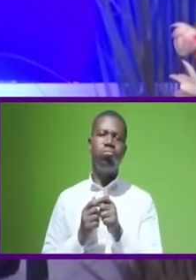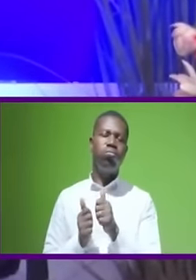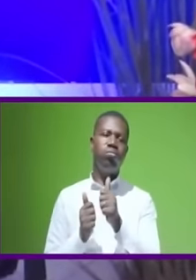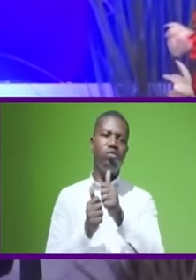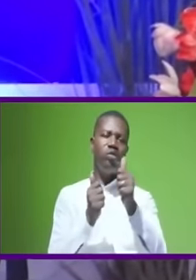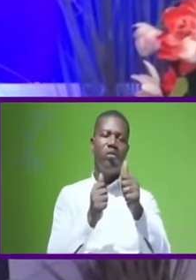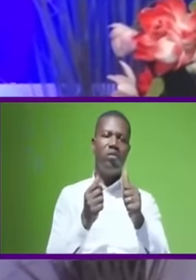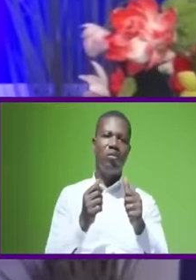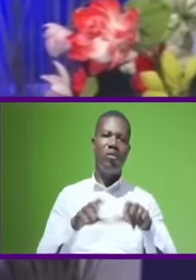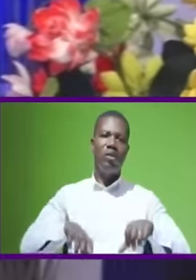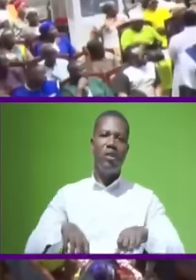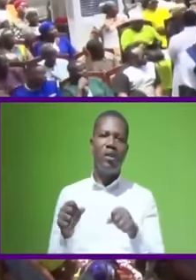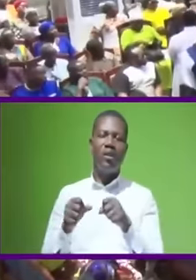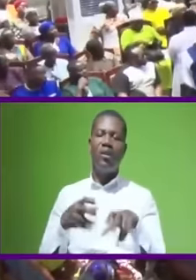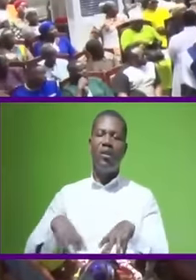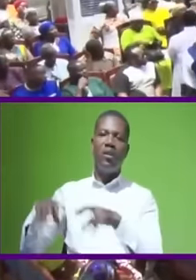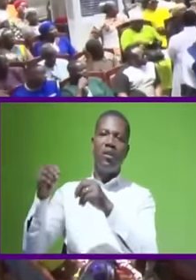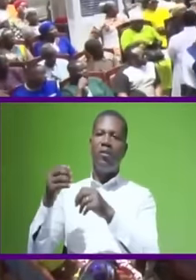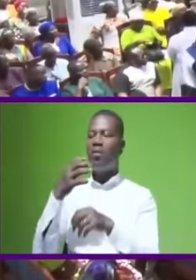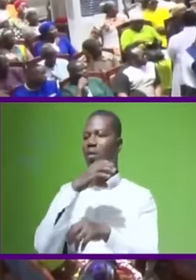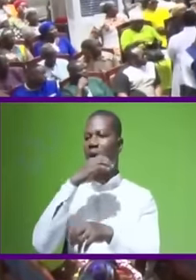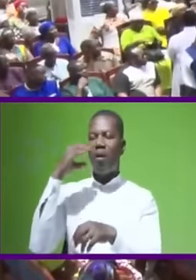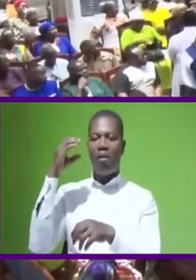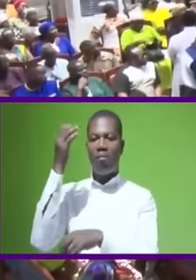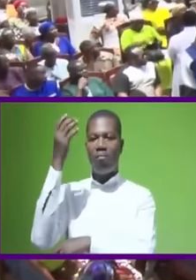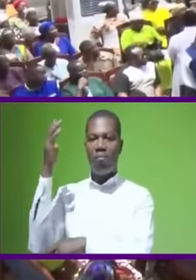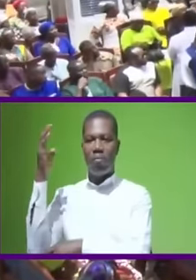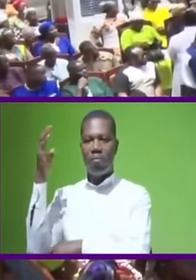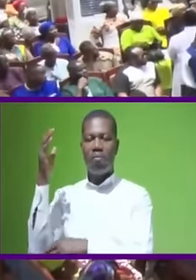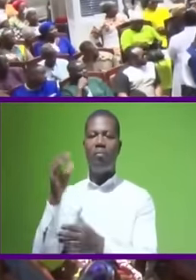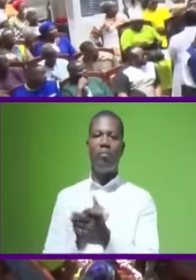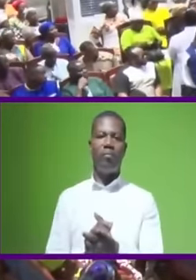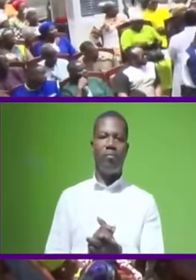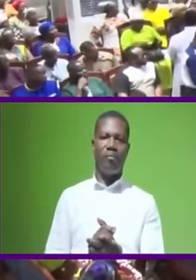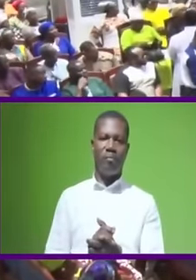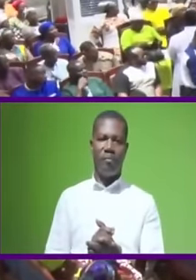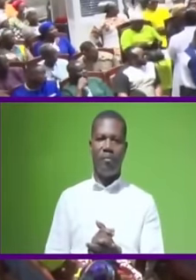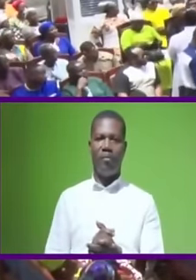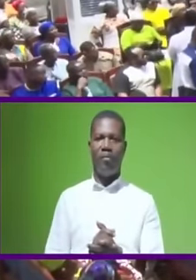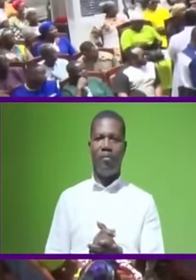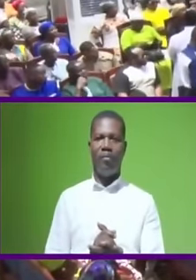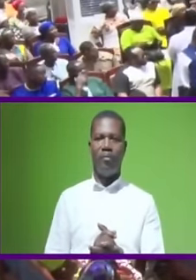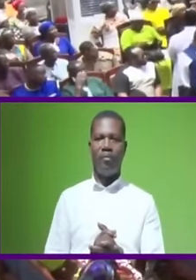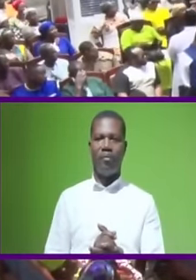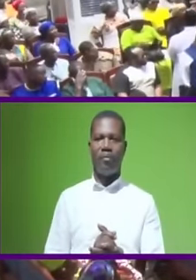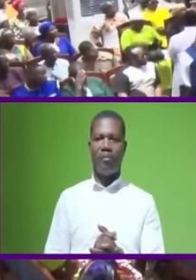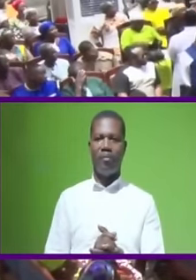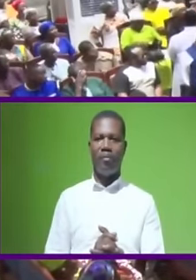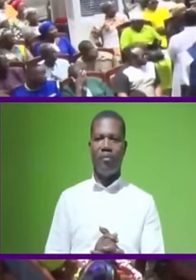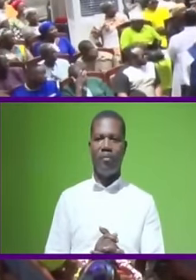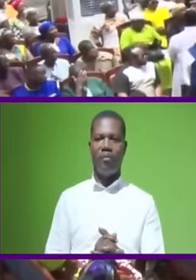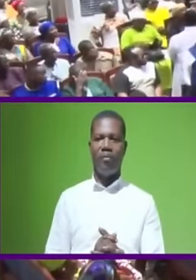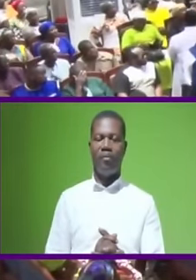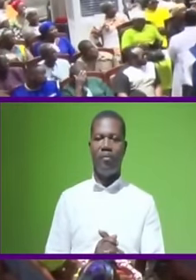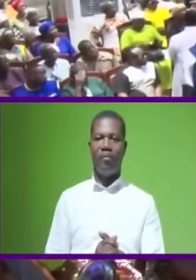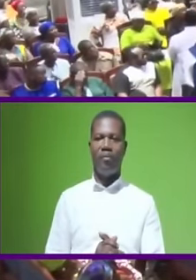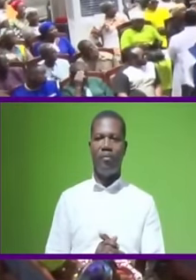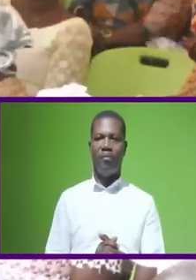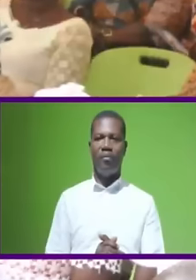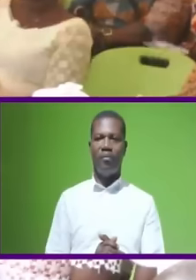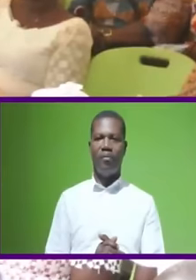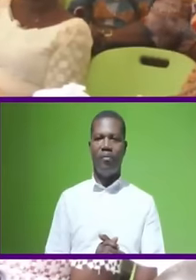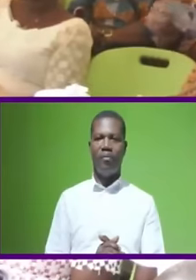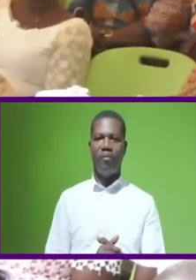Even before the coming of the prophets, the people that lived in the days knew of God. Elijah was chased by